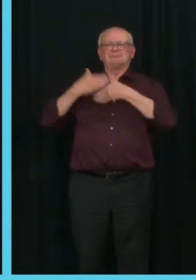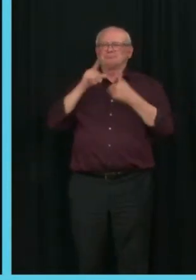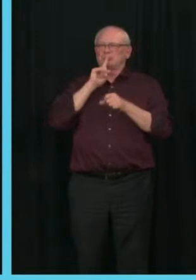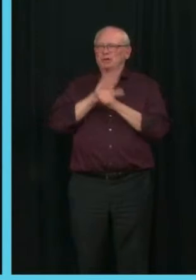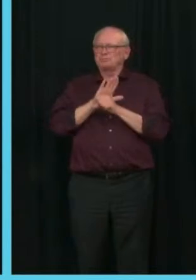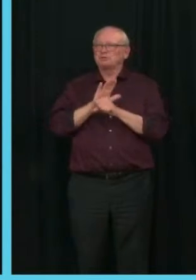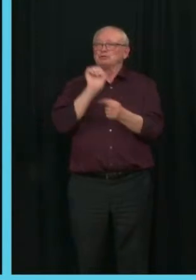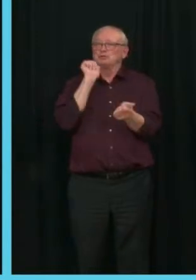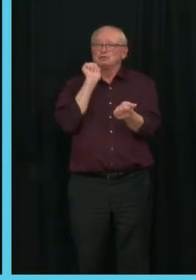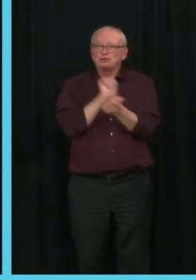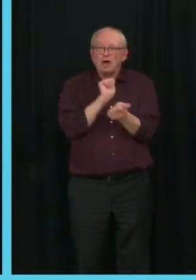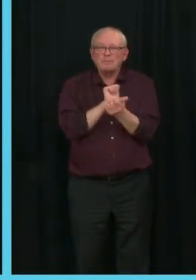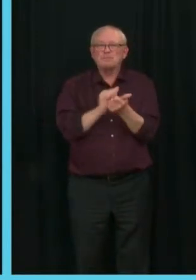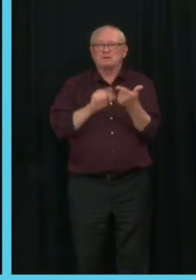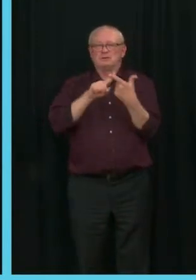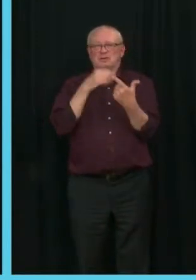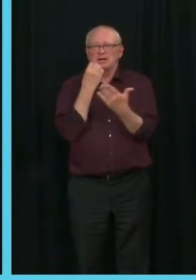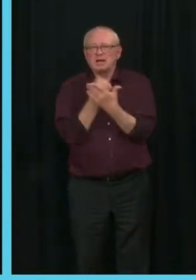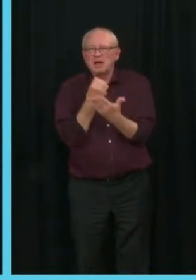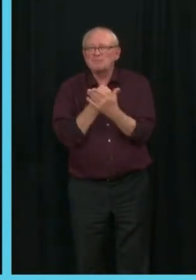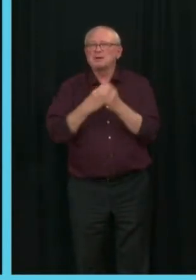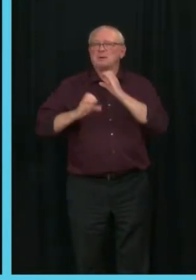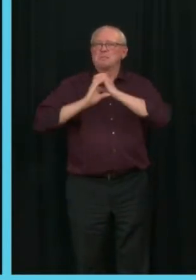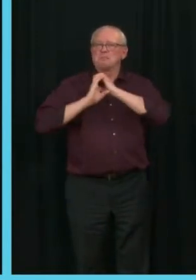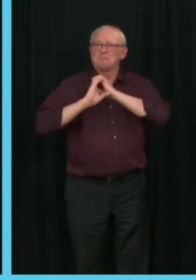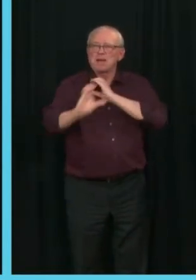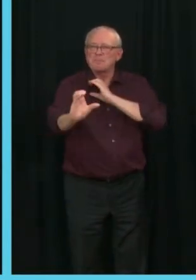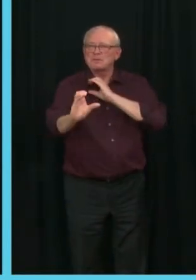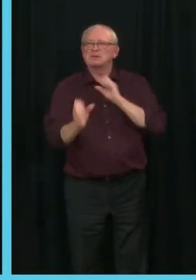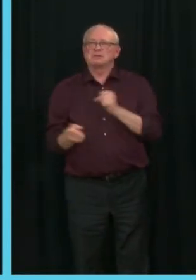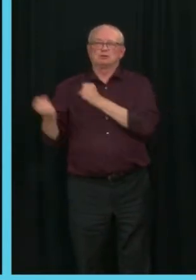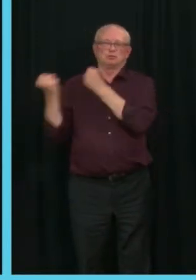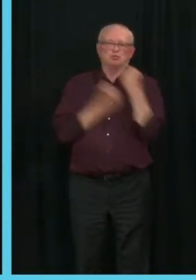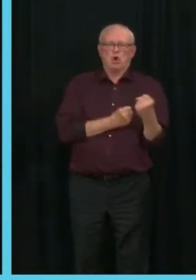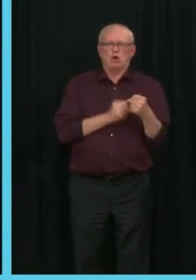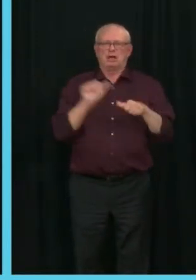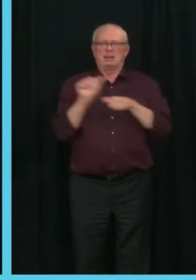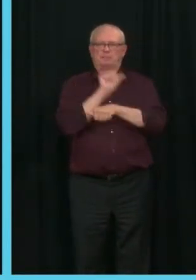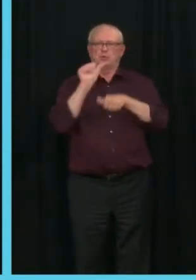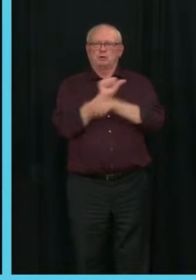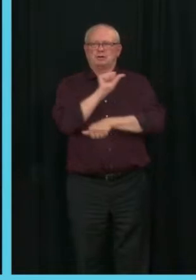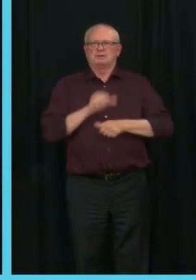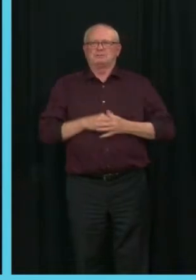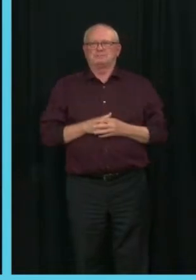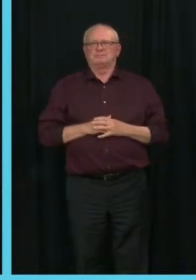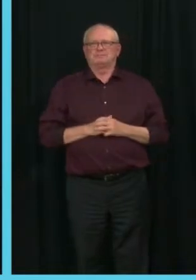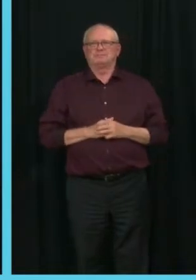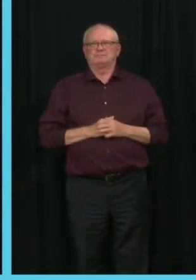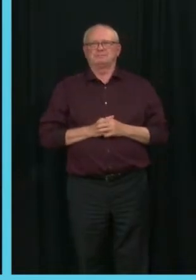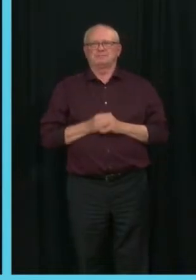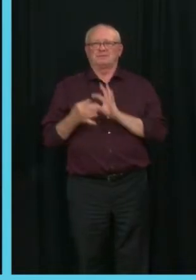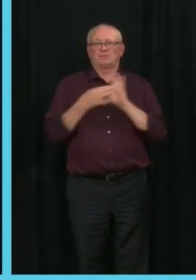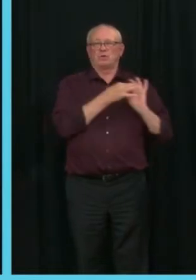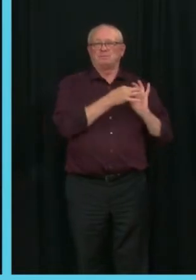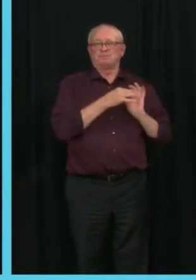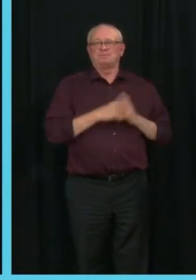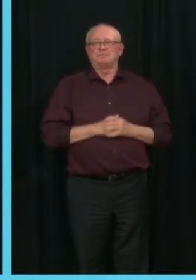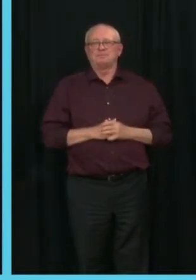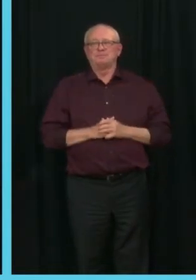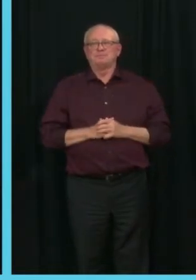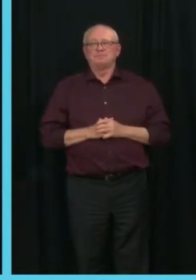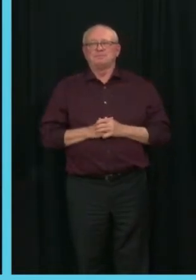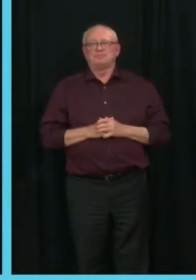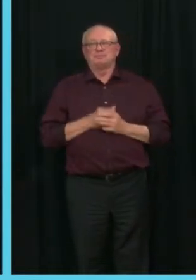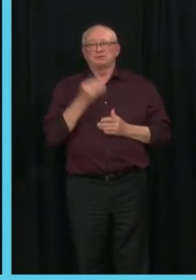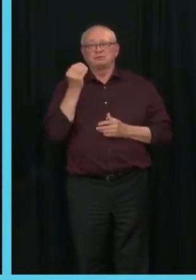strong Alberta. And Rick, did you have a follow-up at all? Yes, just a quick one. There are still some people, I mean, it may be